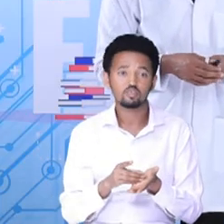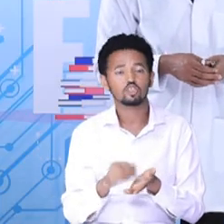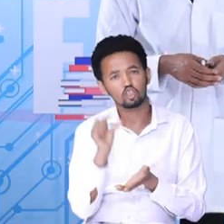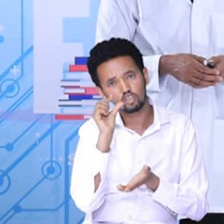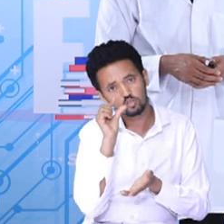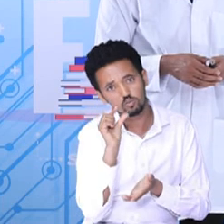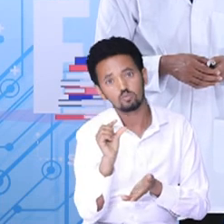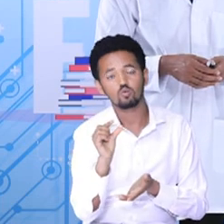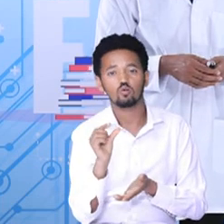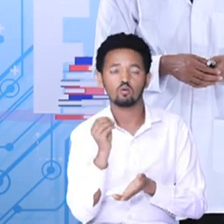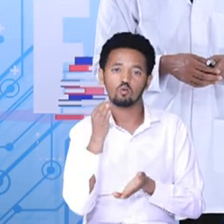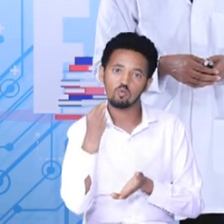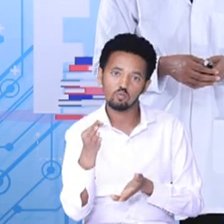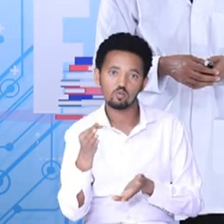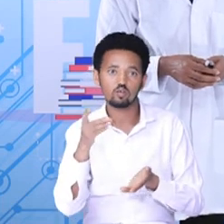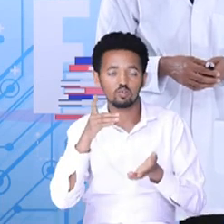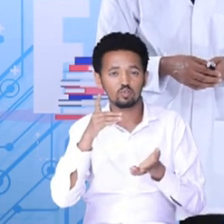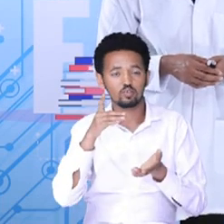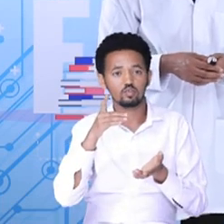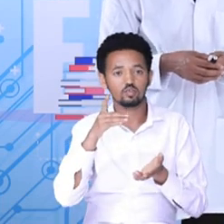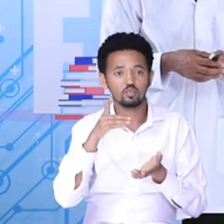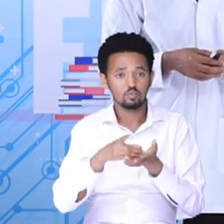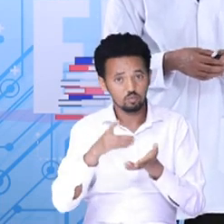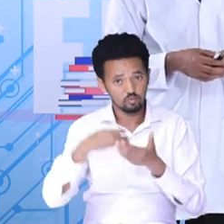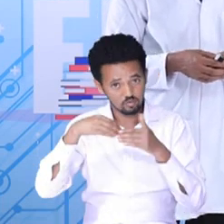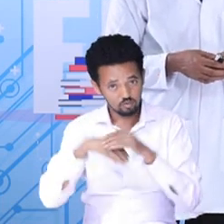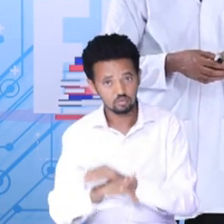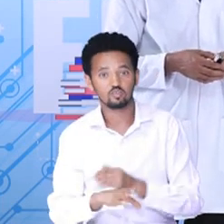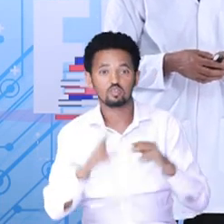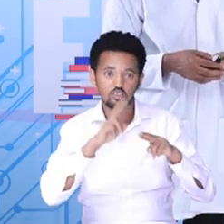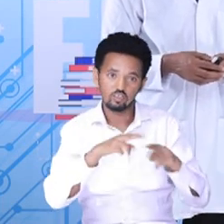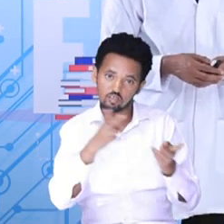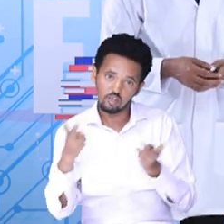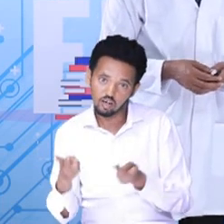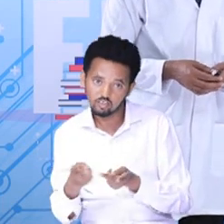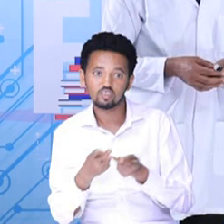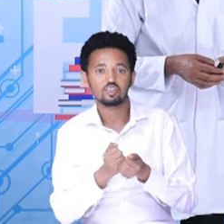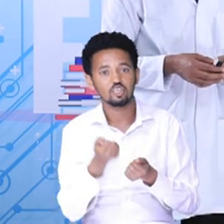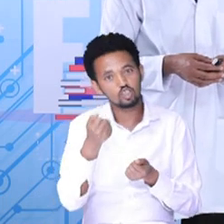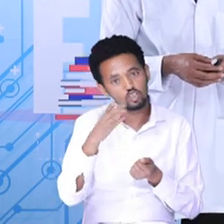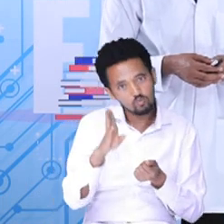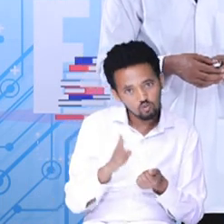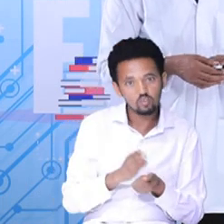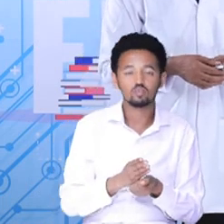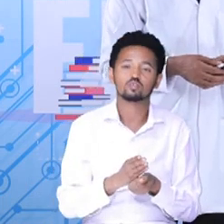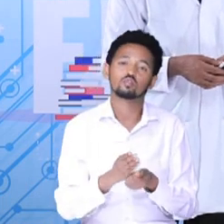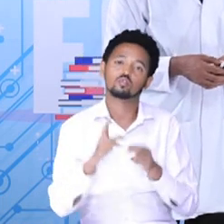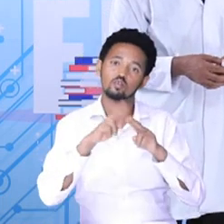urban populations, or large urban settlers and small urban